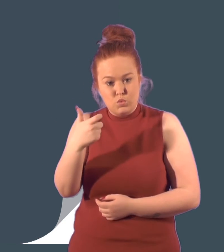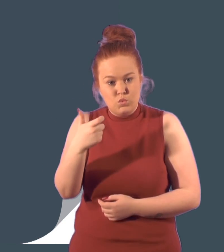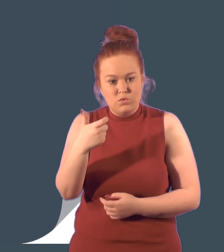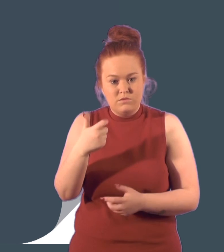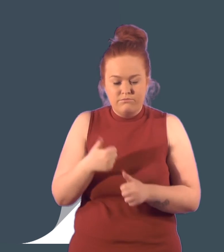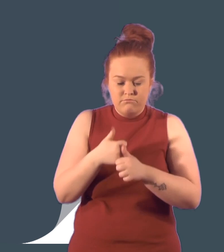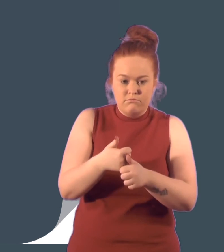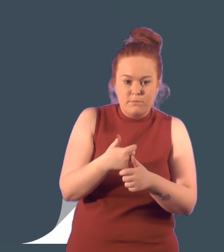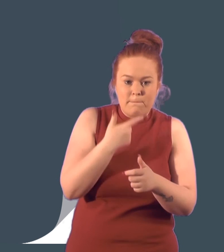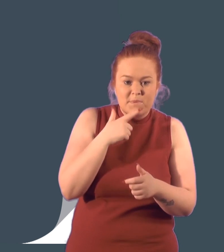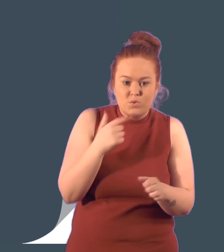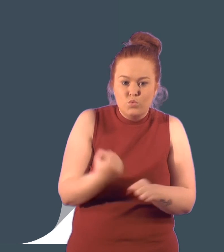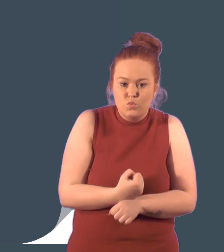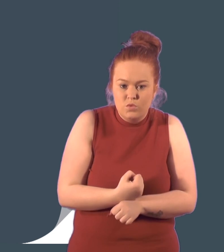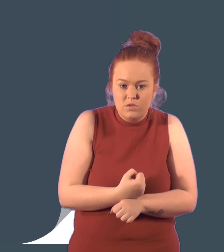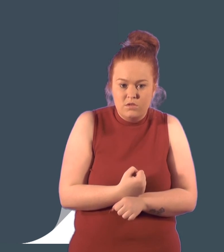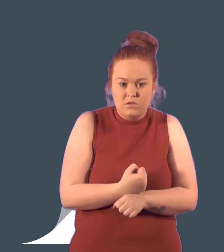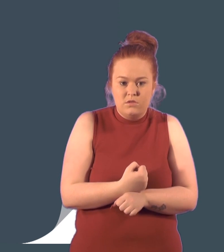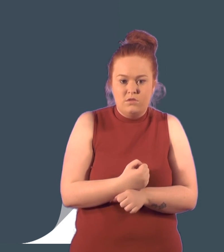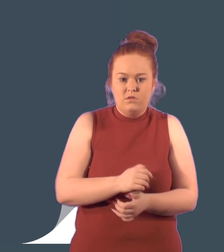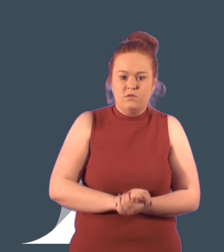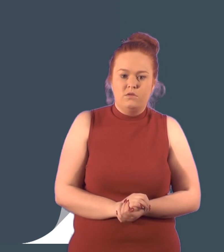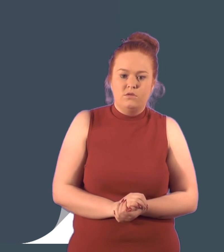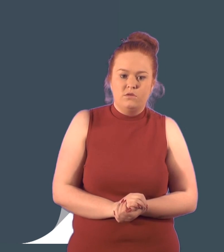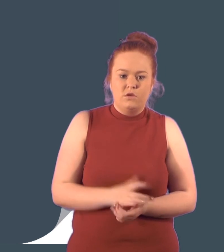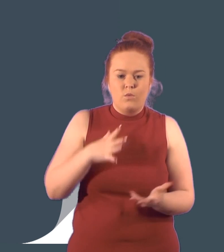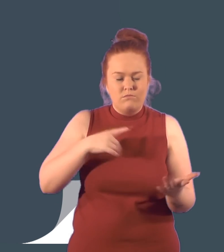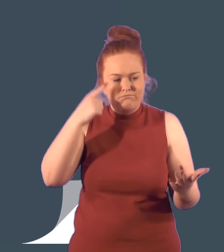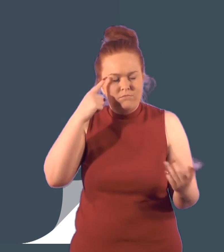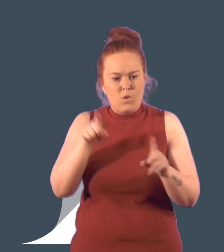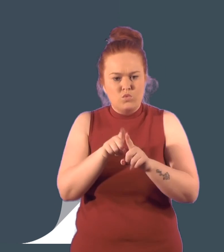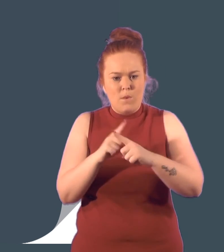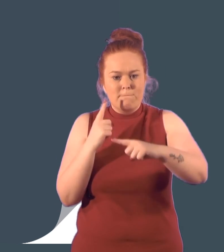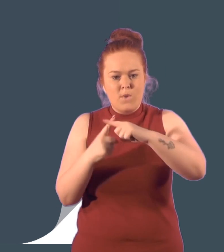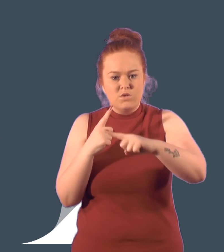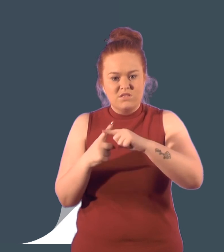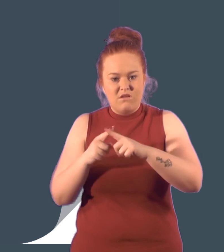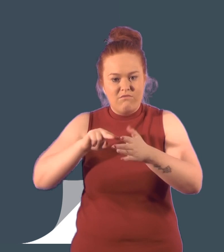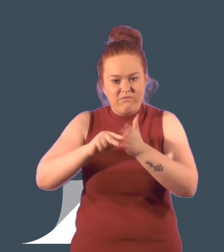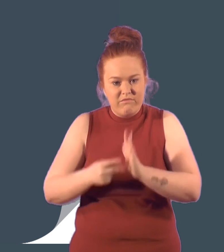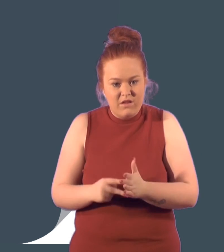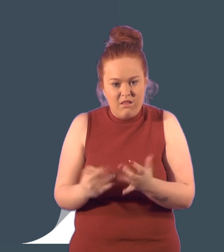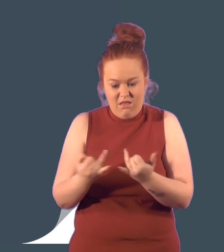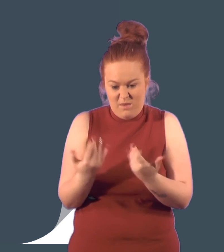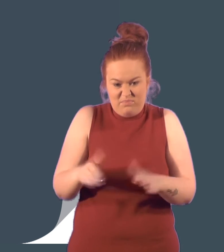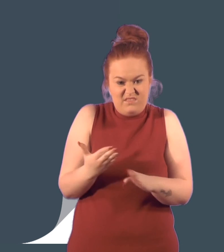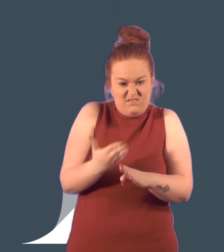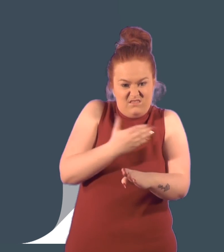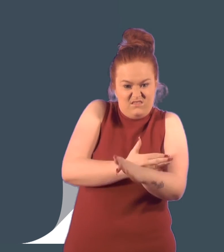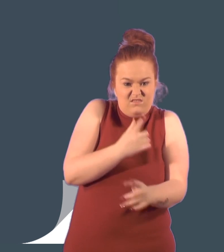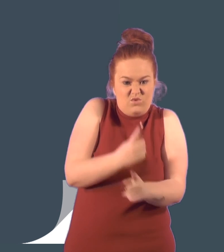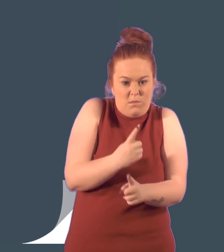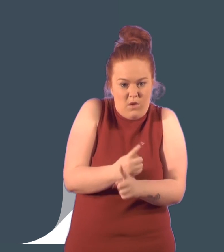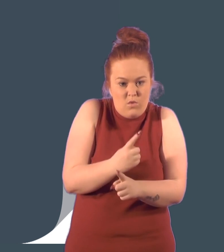people do? And I want you to think of some positive actions, again, like the ones we've already talked about, that could be done by